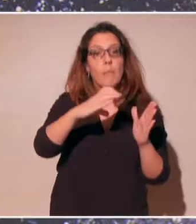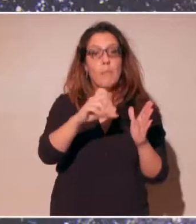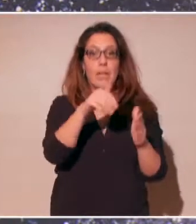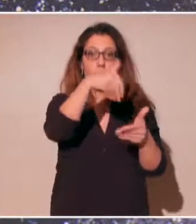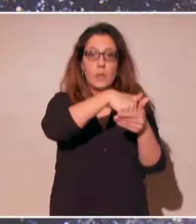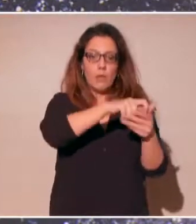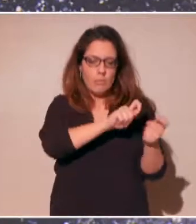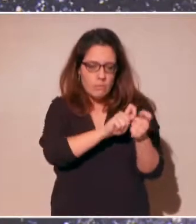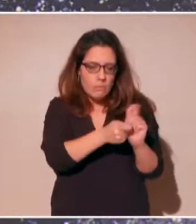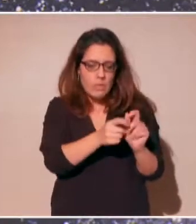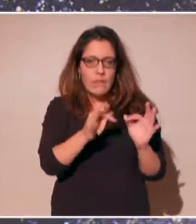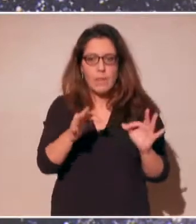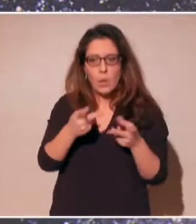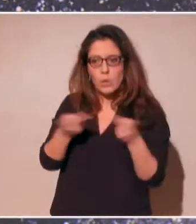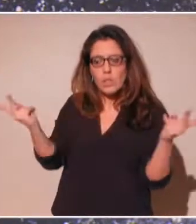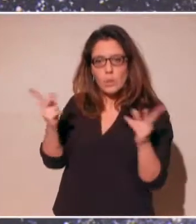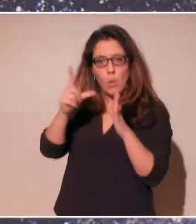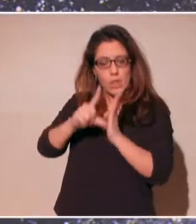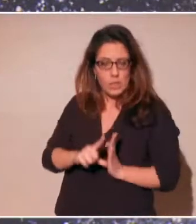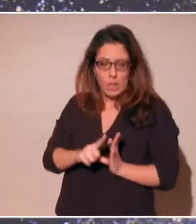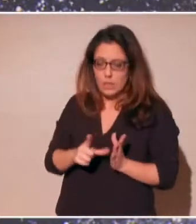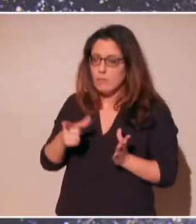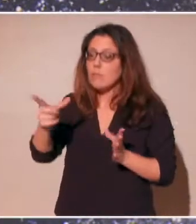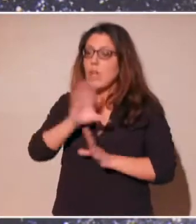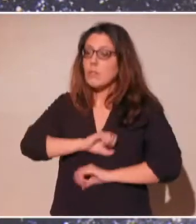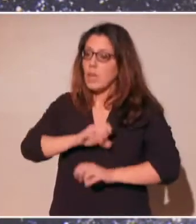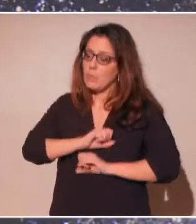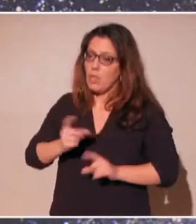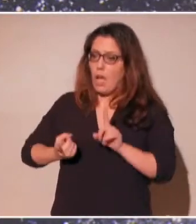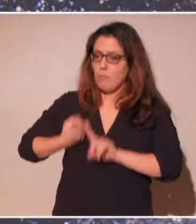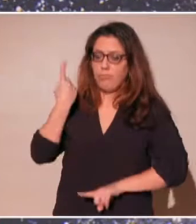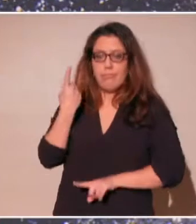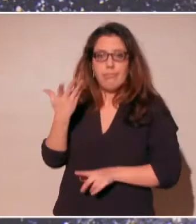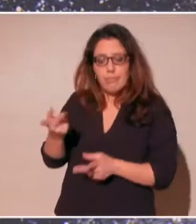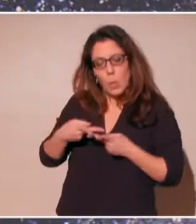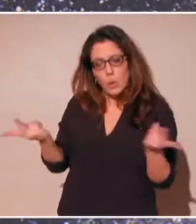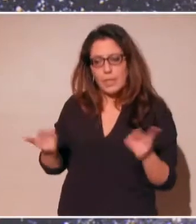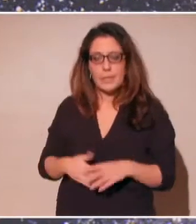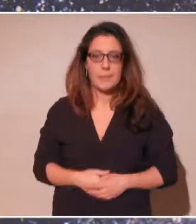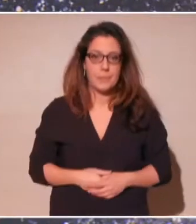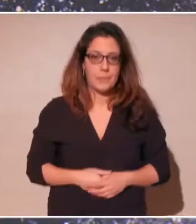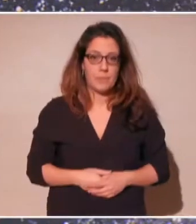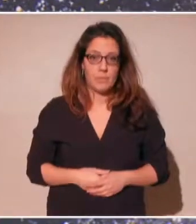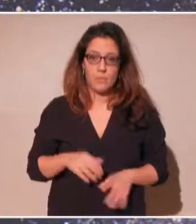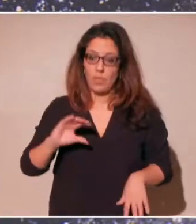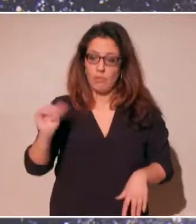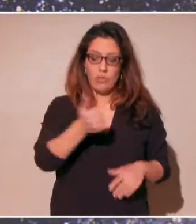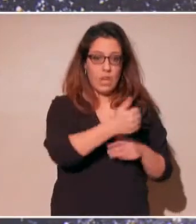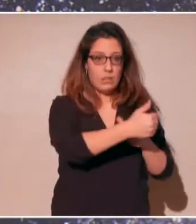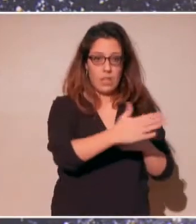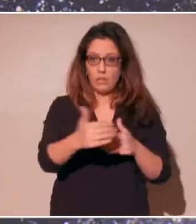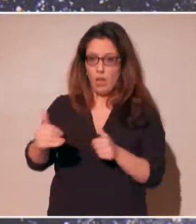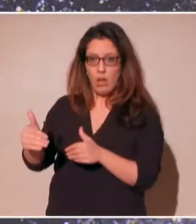for experimentation and find the right sort of legislation which will make it possible to, in the pact law that we're going to be